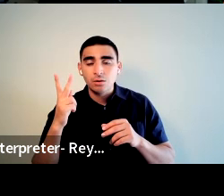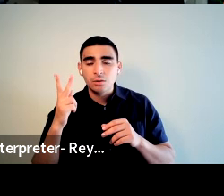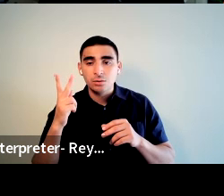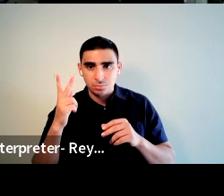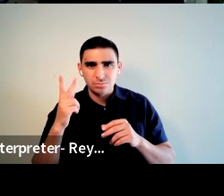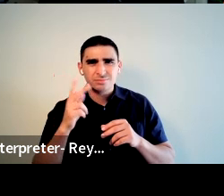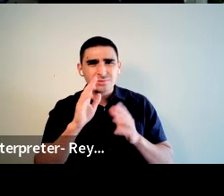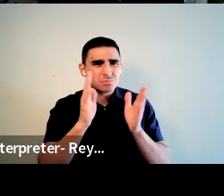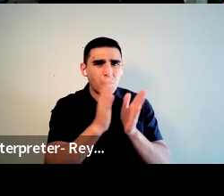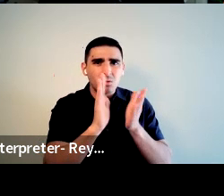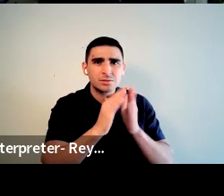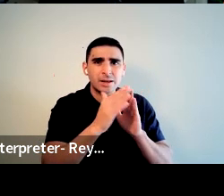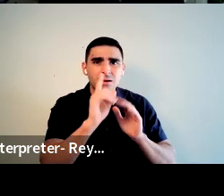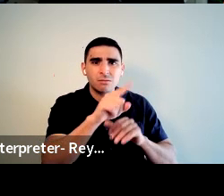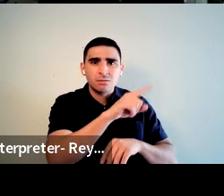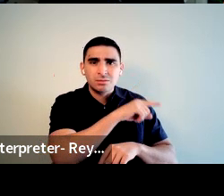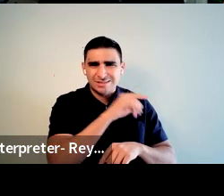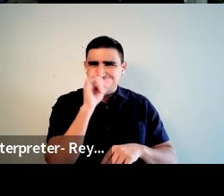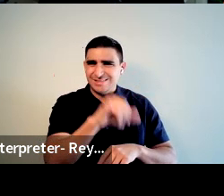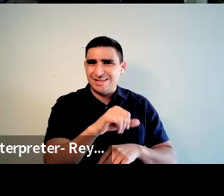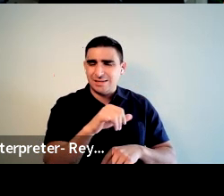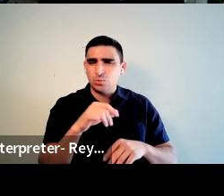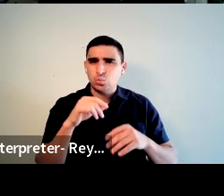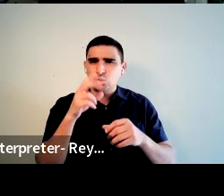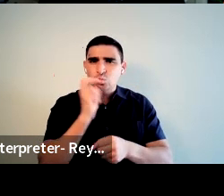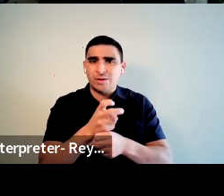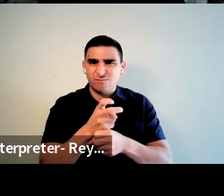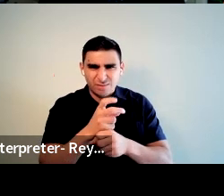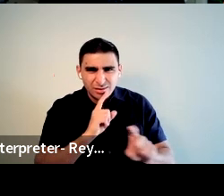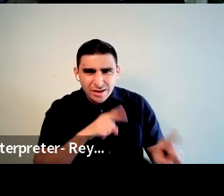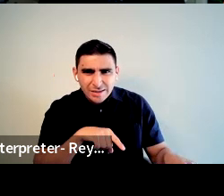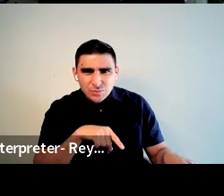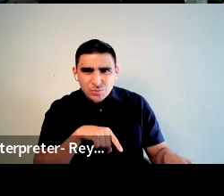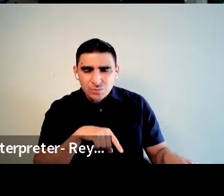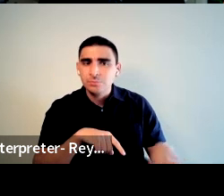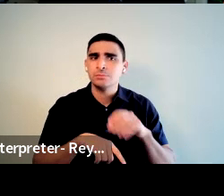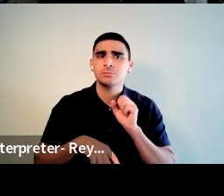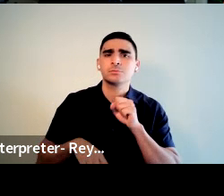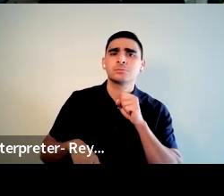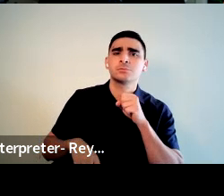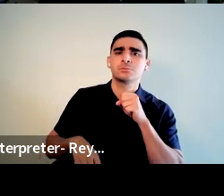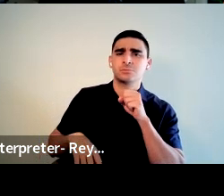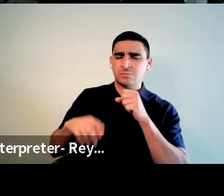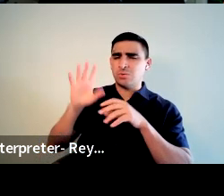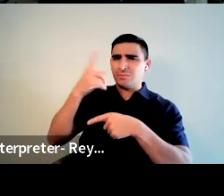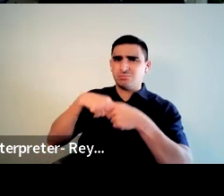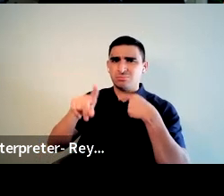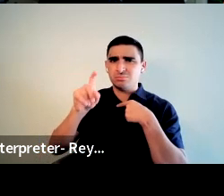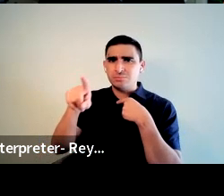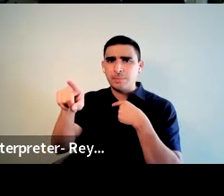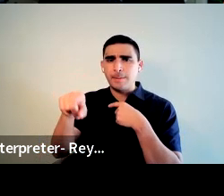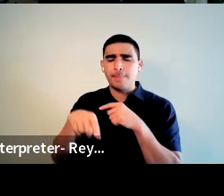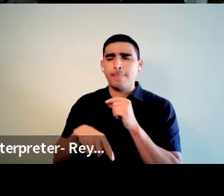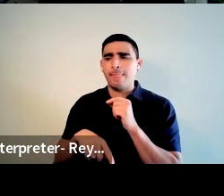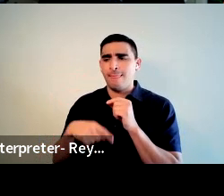that's the pain point, I guess. Did that answer your question? I'm sorry. Yeah, well, let me ask a follow-up, because I live